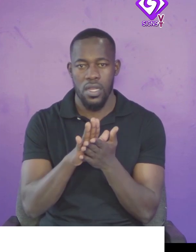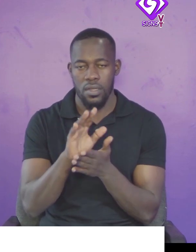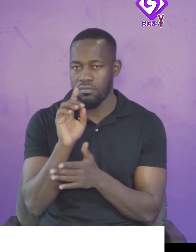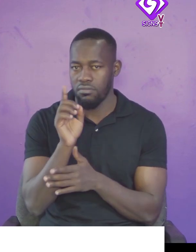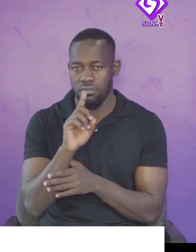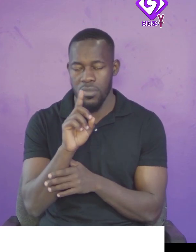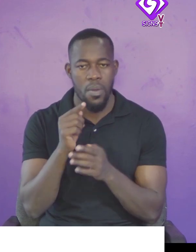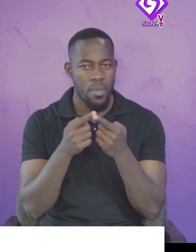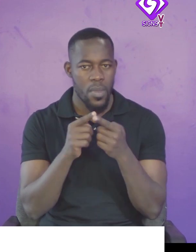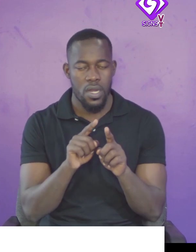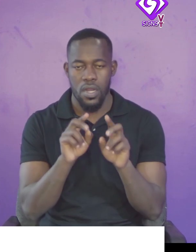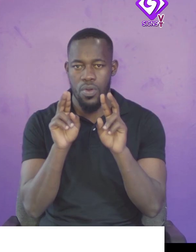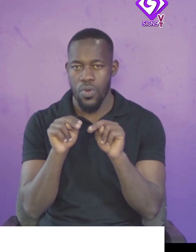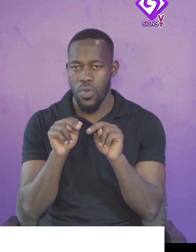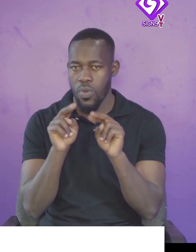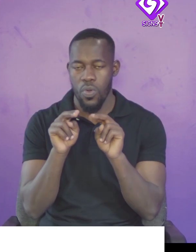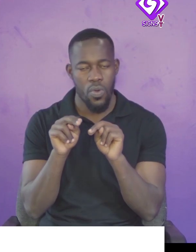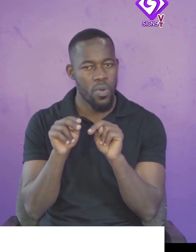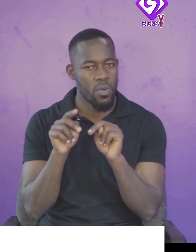that no such